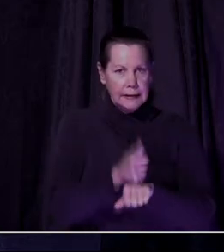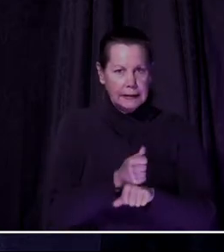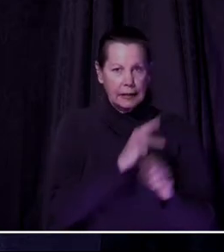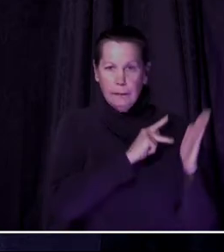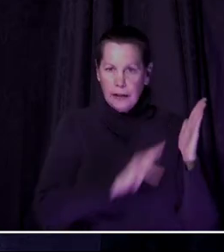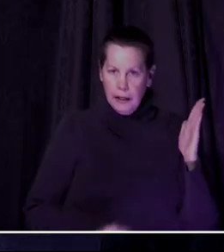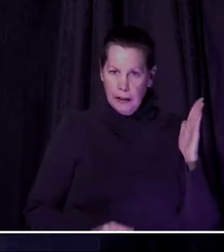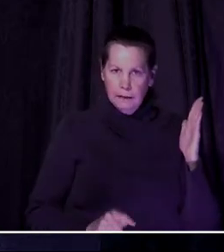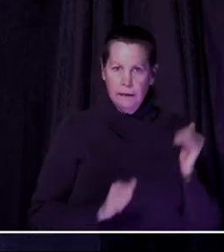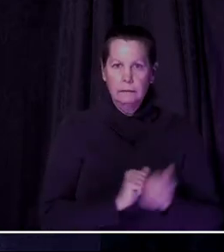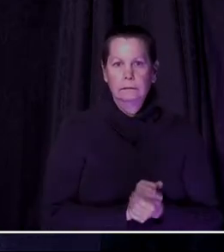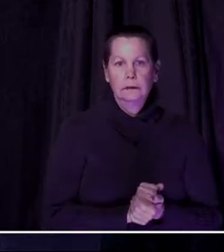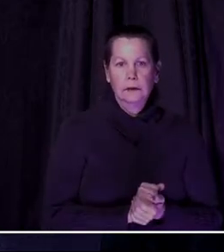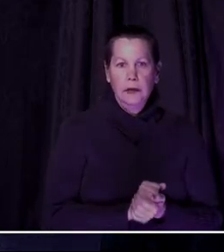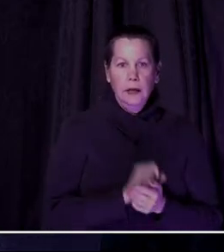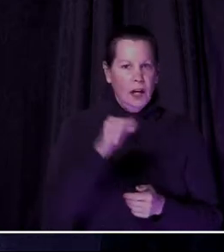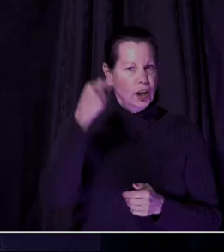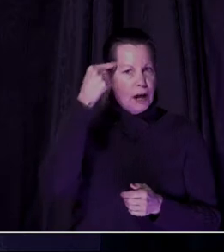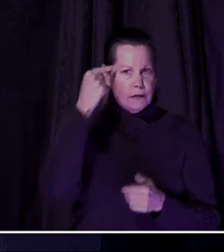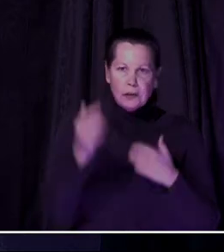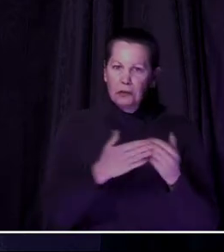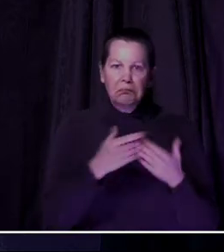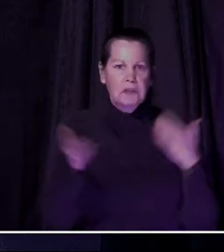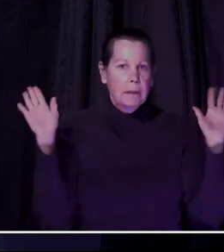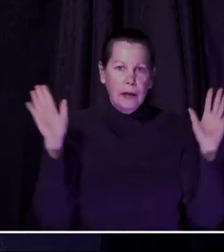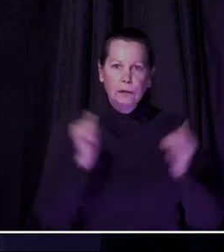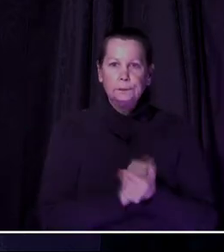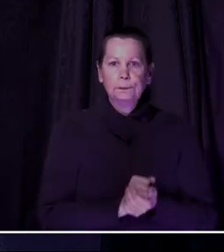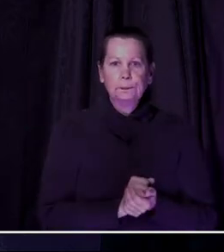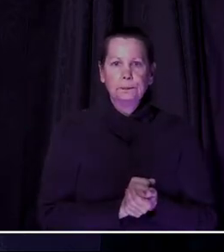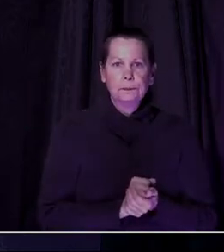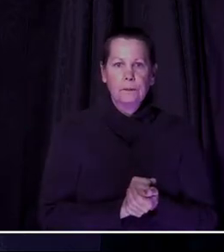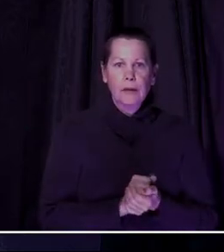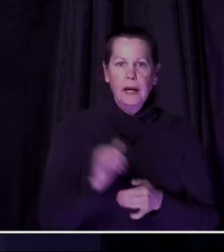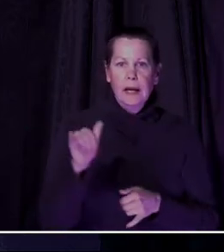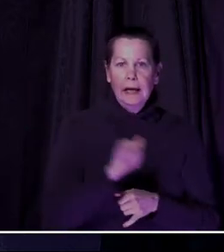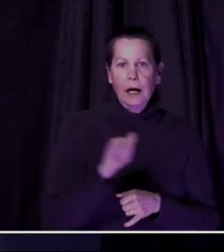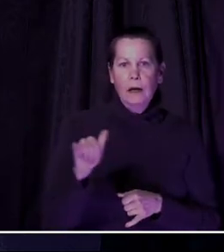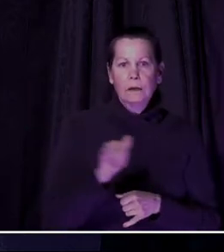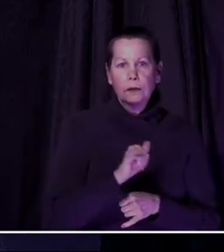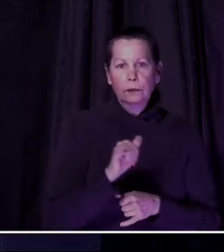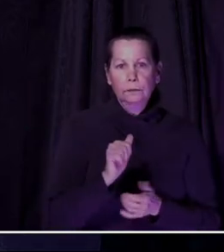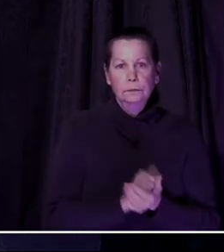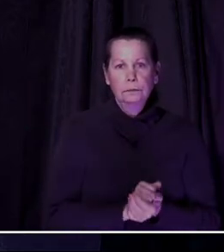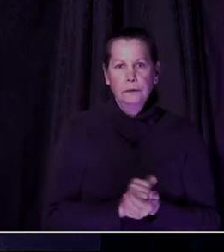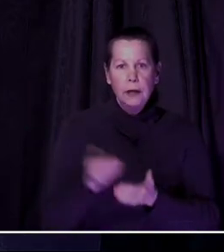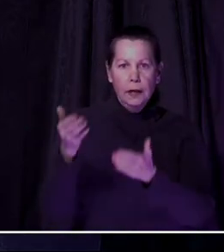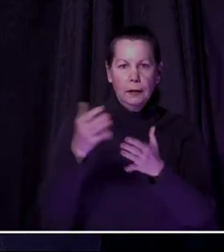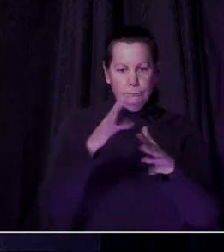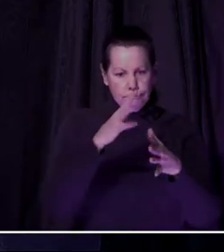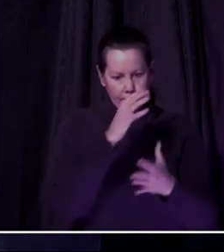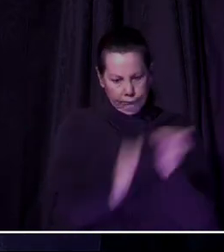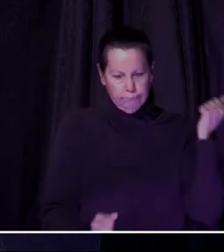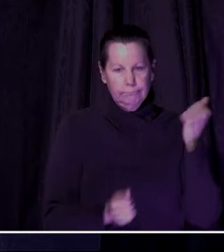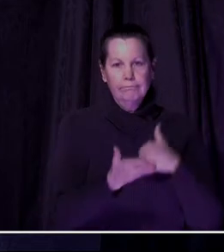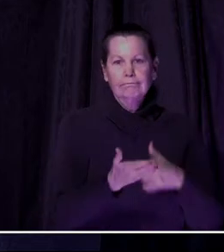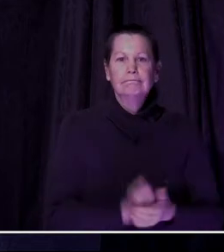kings, governors, or whoever. And he also brings them down.